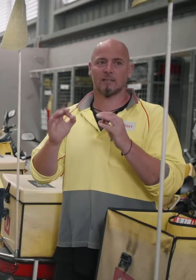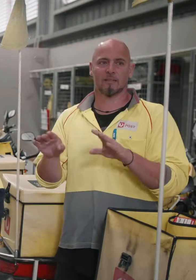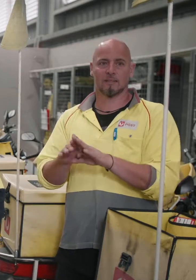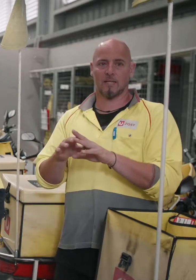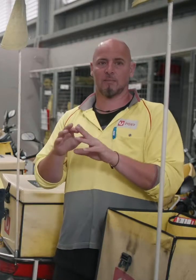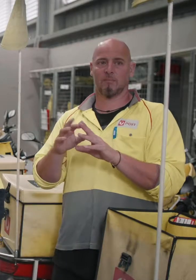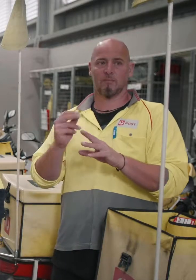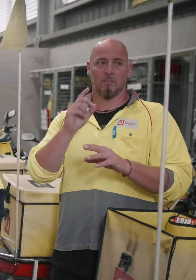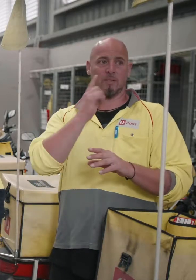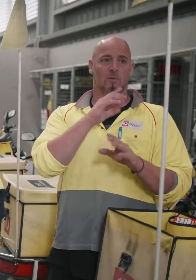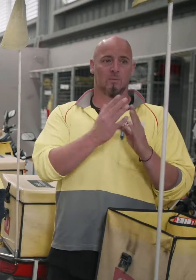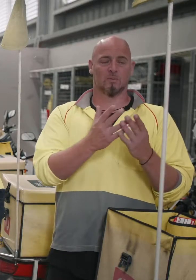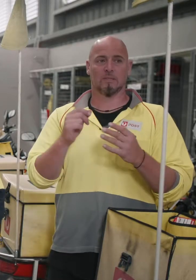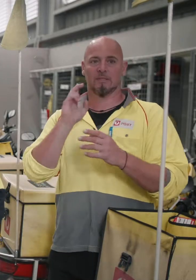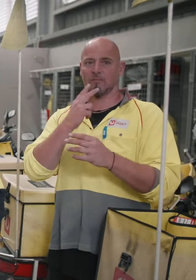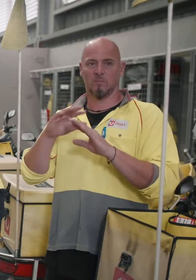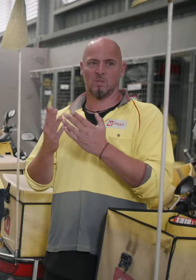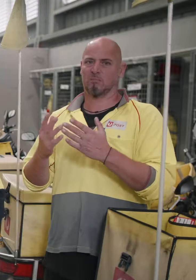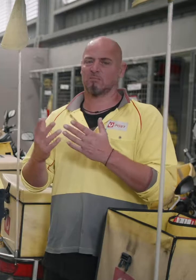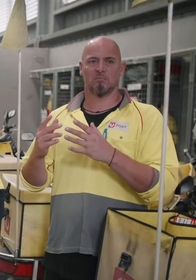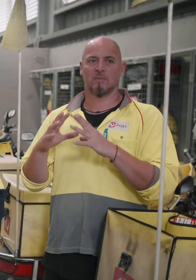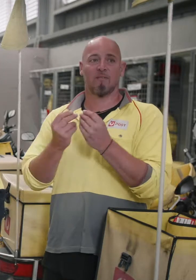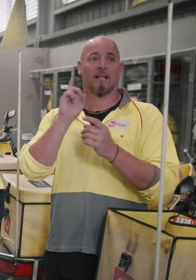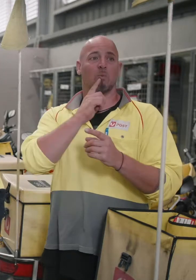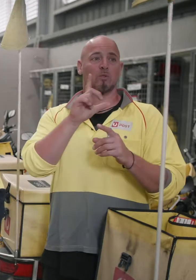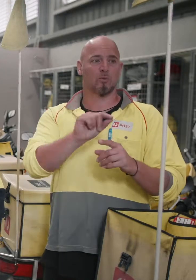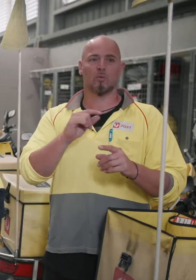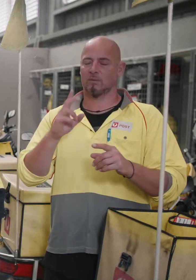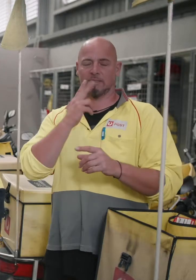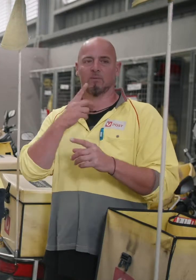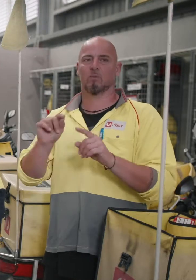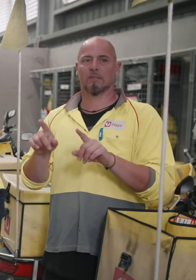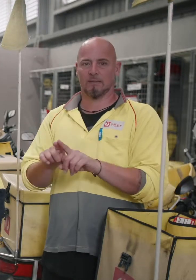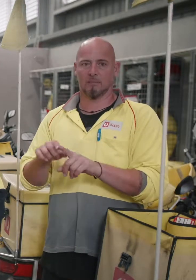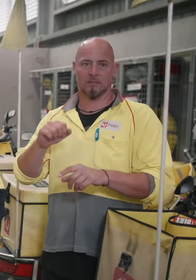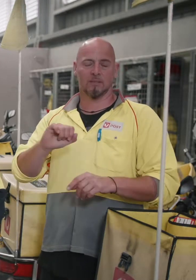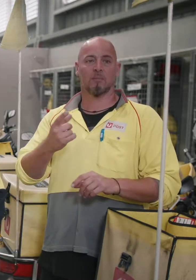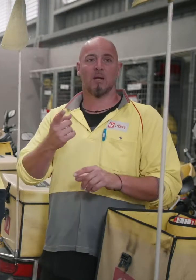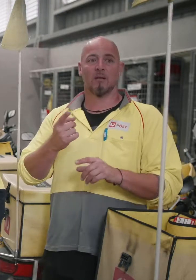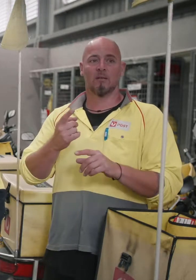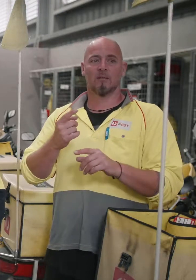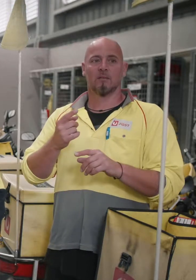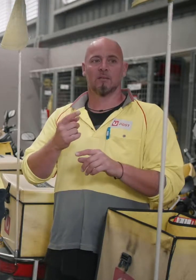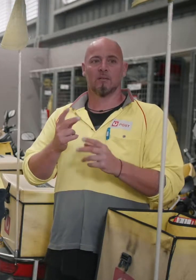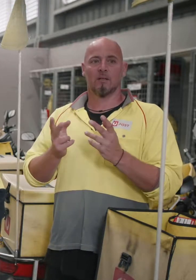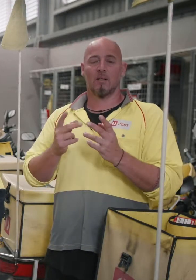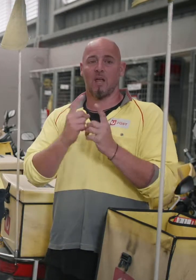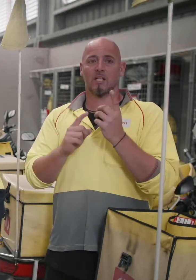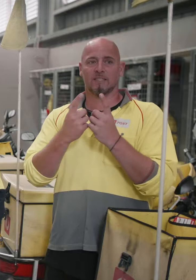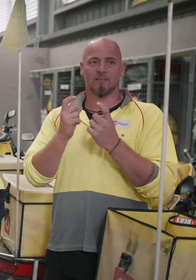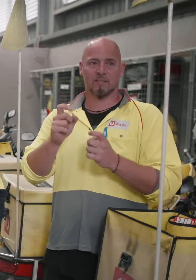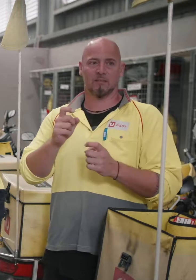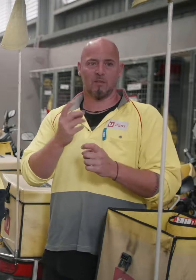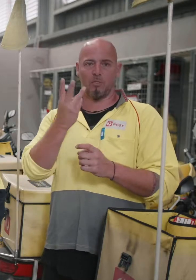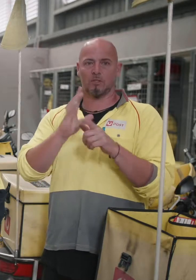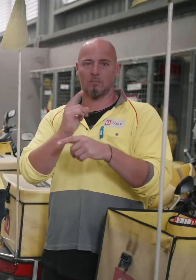Really, I feel as though I do my job exactly the same as anyone else. So all the posties that can hear do